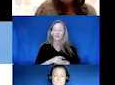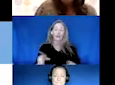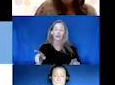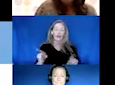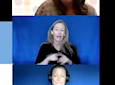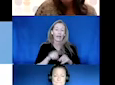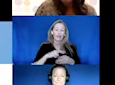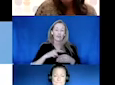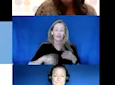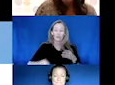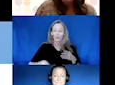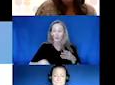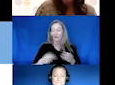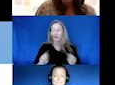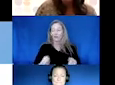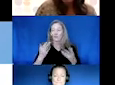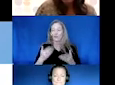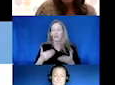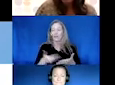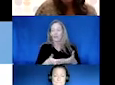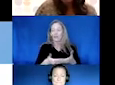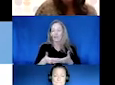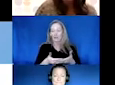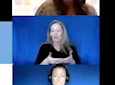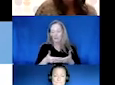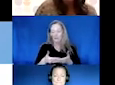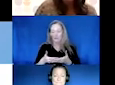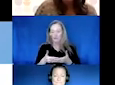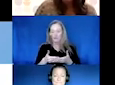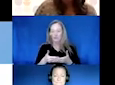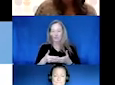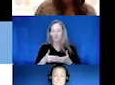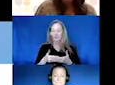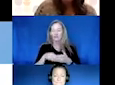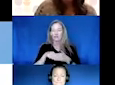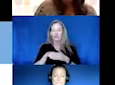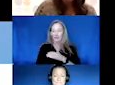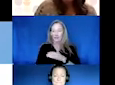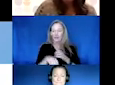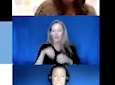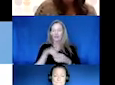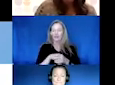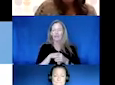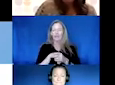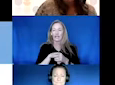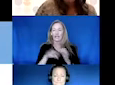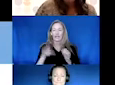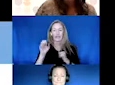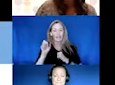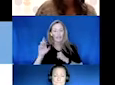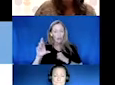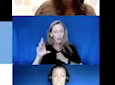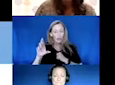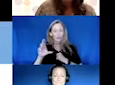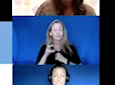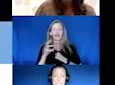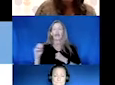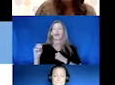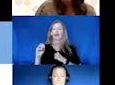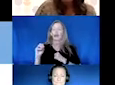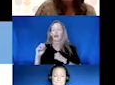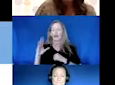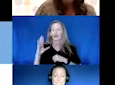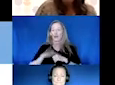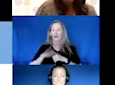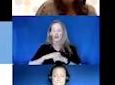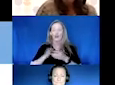been delivered in area emergency rooms and literally along the highway driving to Zara